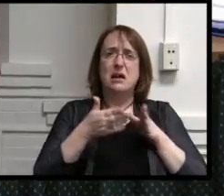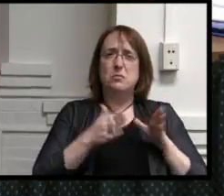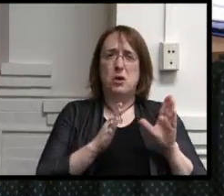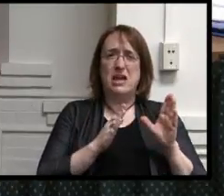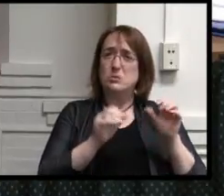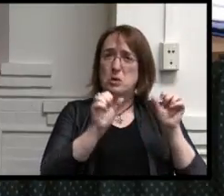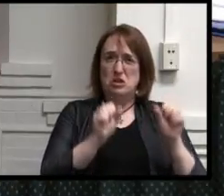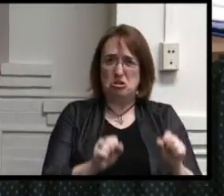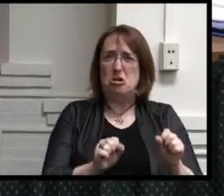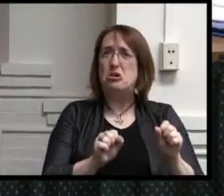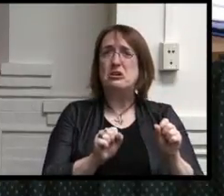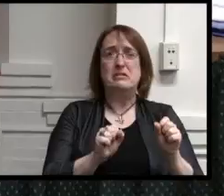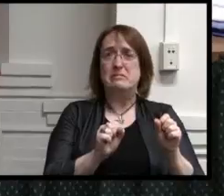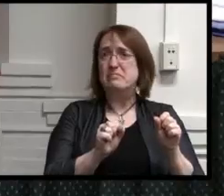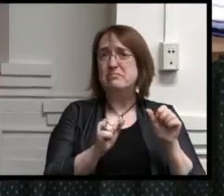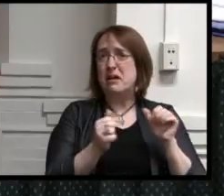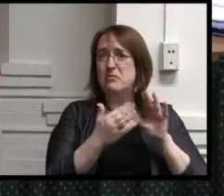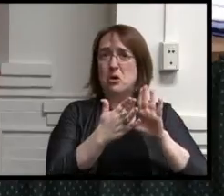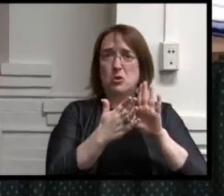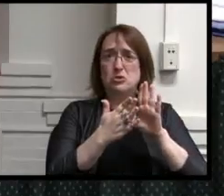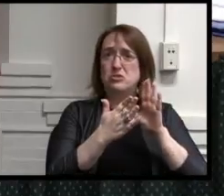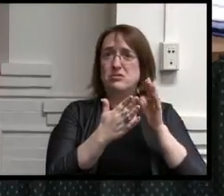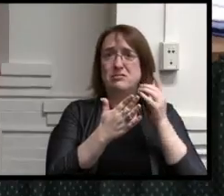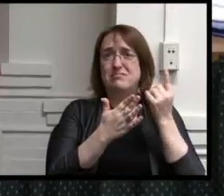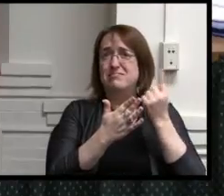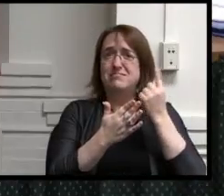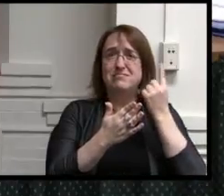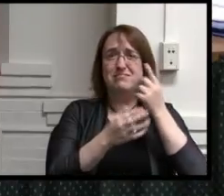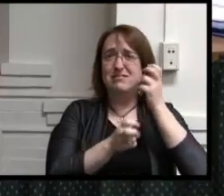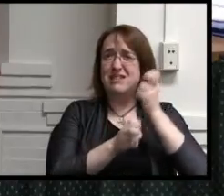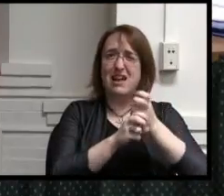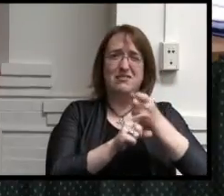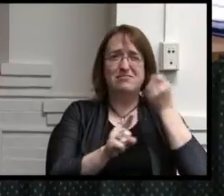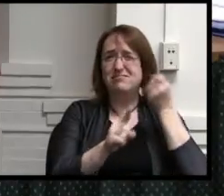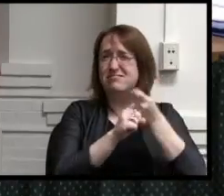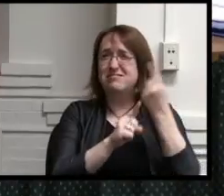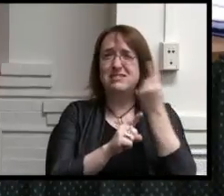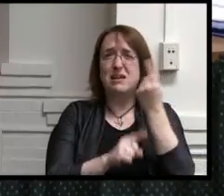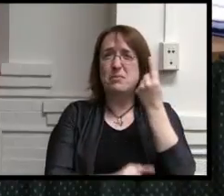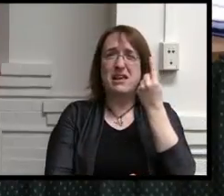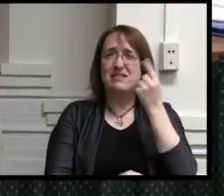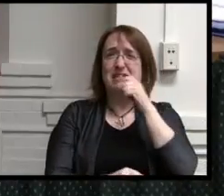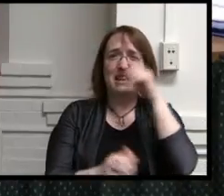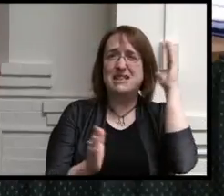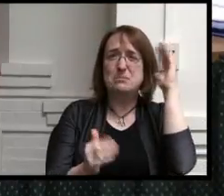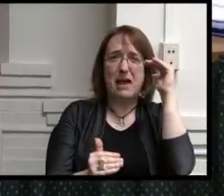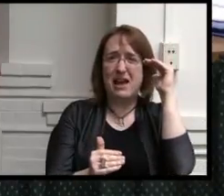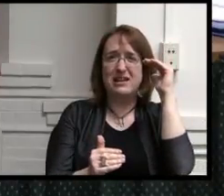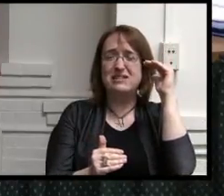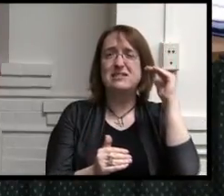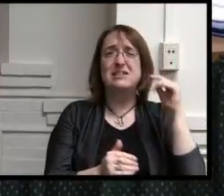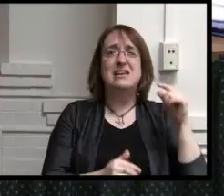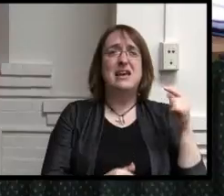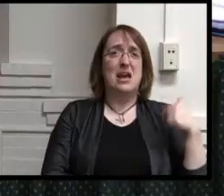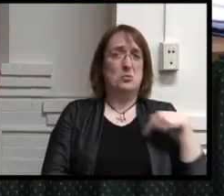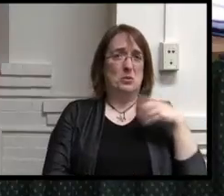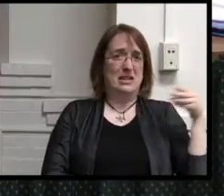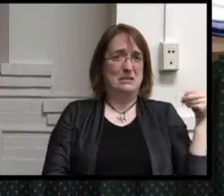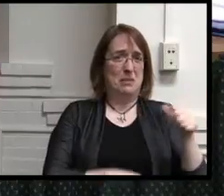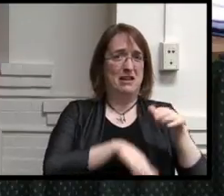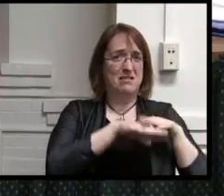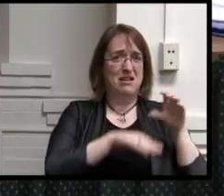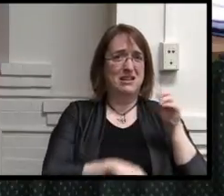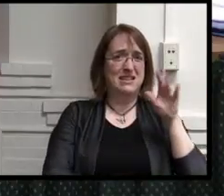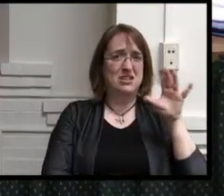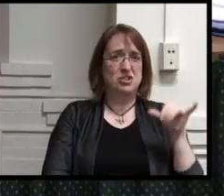could hit a big boulder, or, we could hit something that, and we're spending down a contingency that. Do